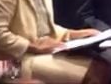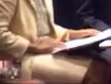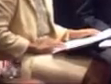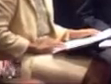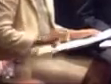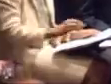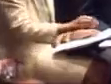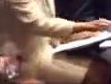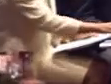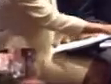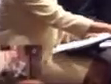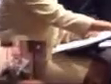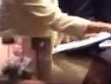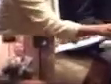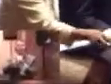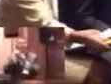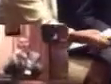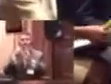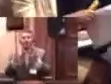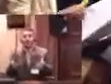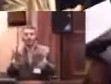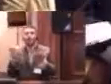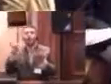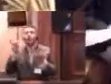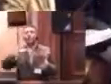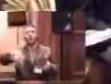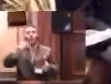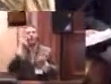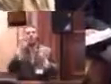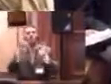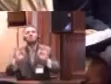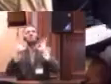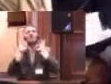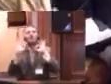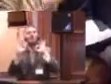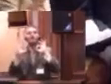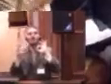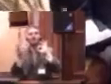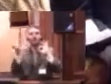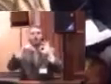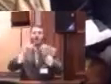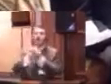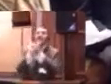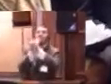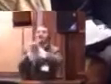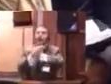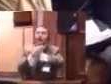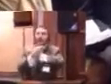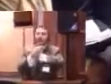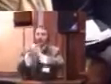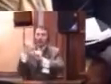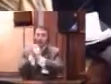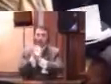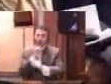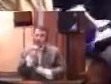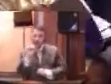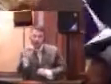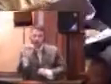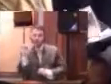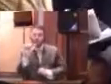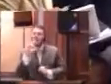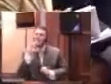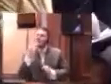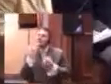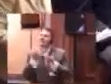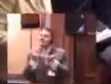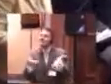the previous sessions, there is no one catalog for democratic transition, or it would have been very easy for